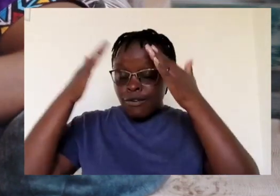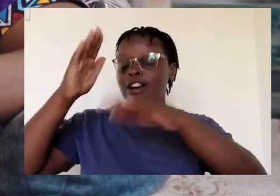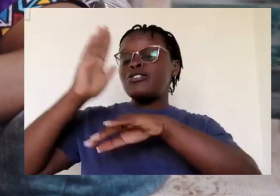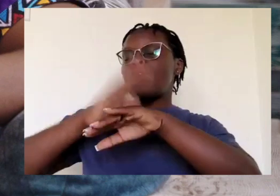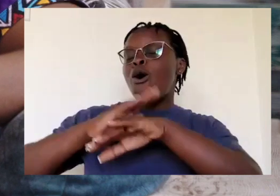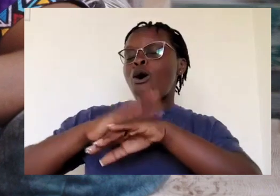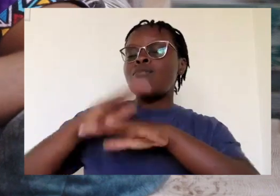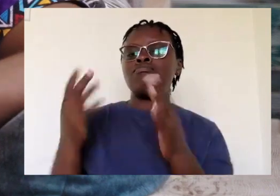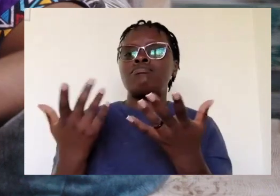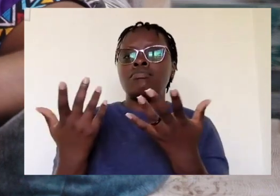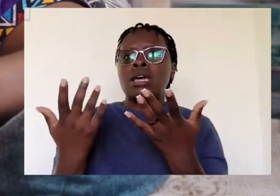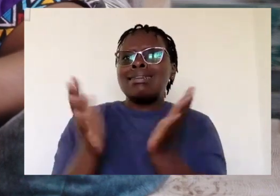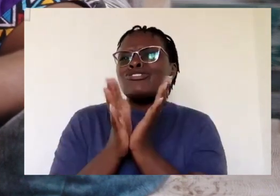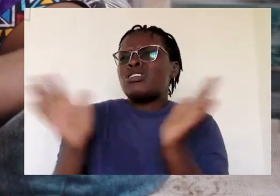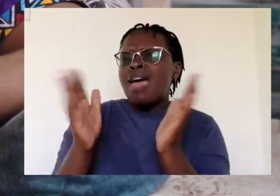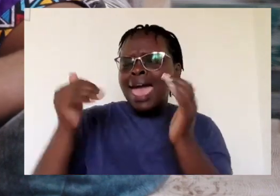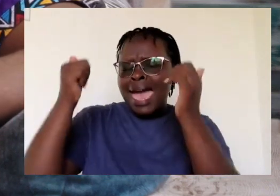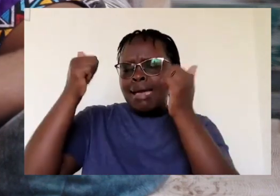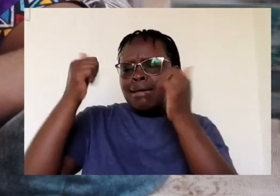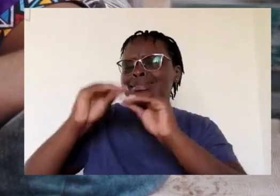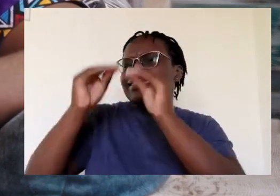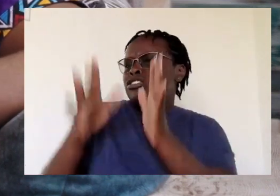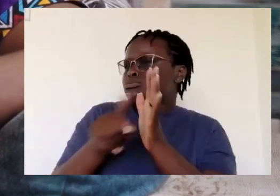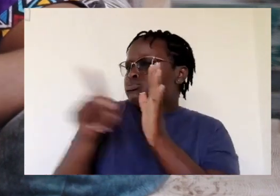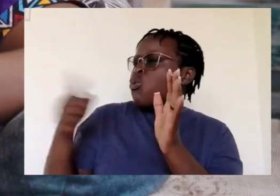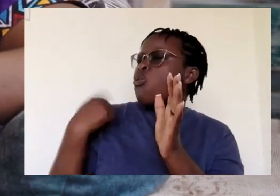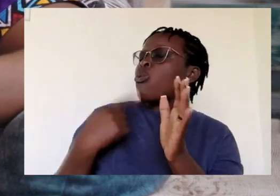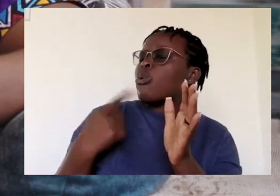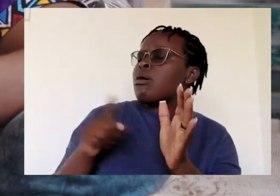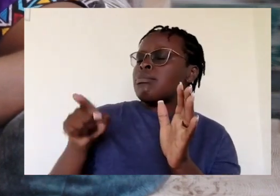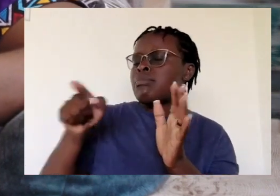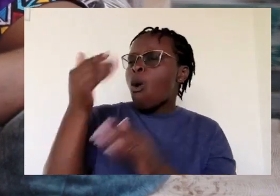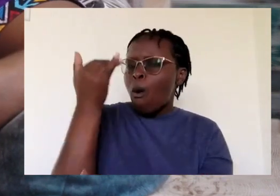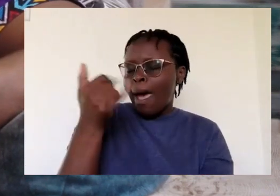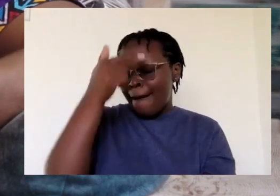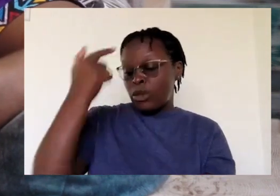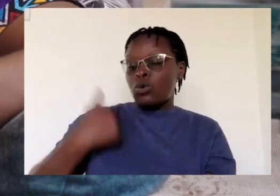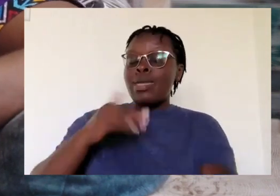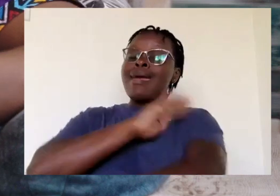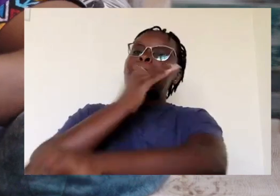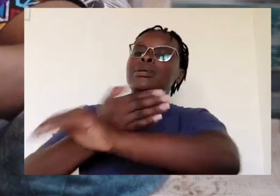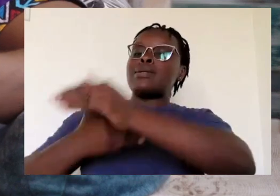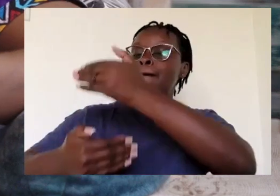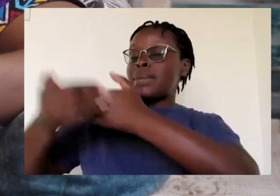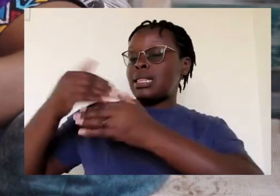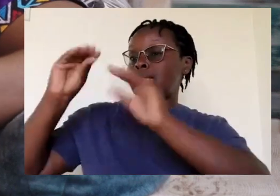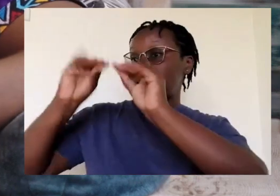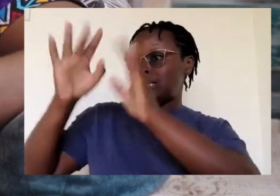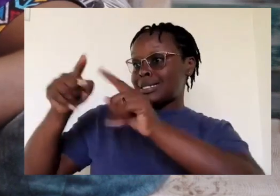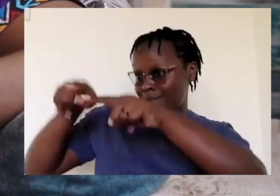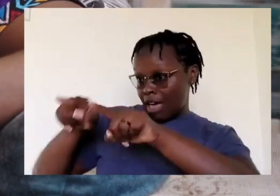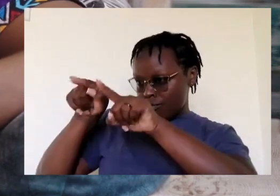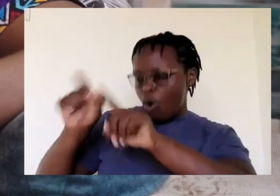that we focus on is on generally the educators, who are the teachers. And this is because we capacity build the teachers